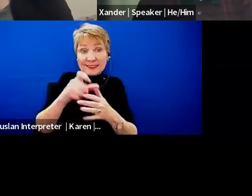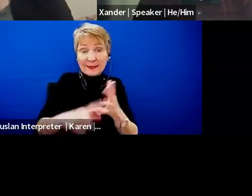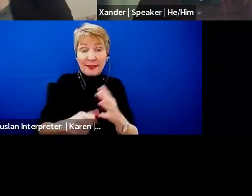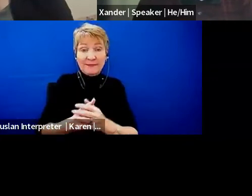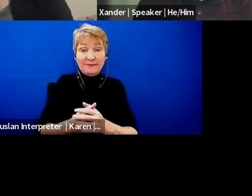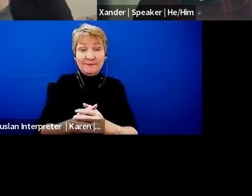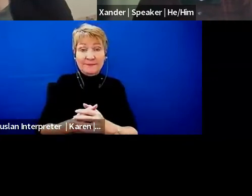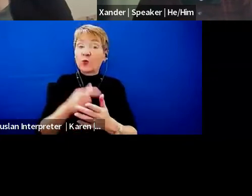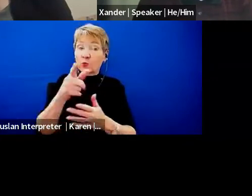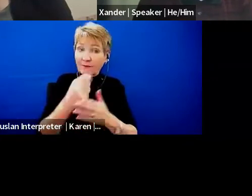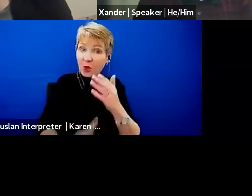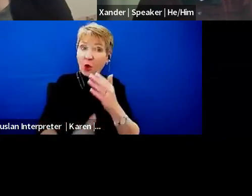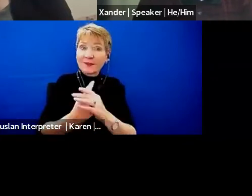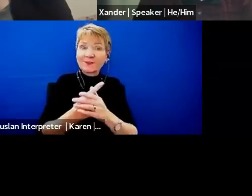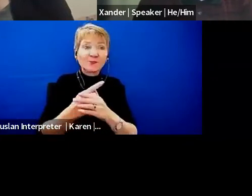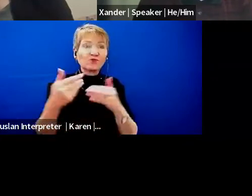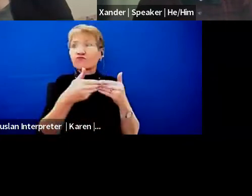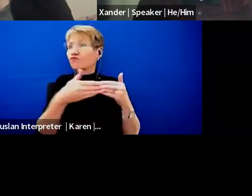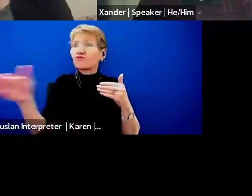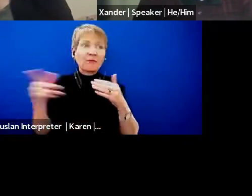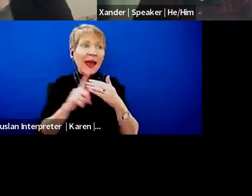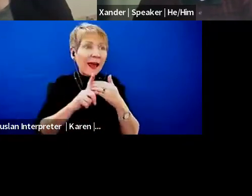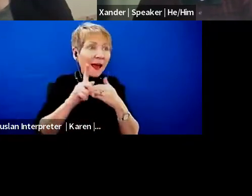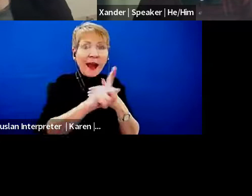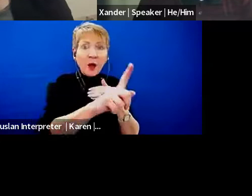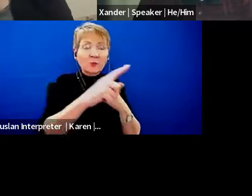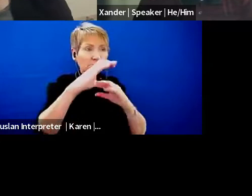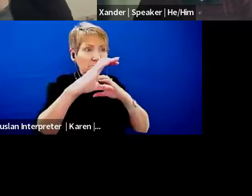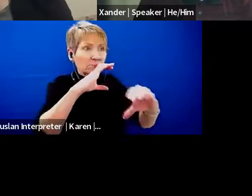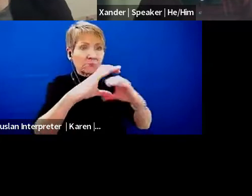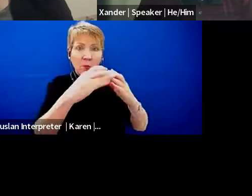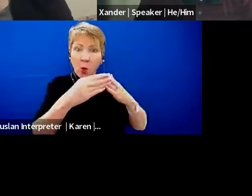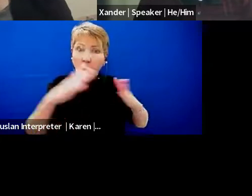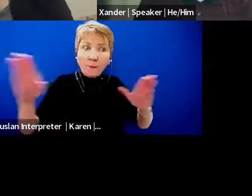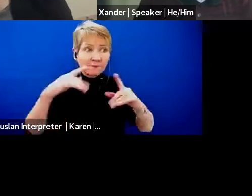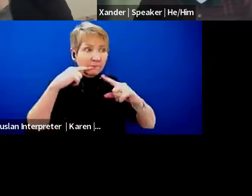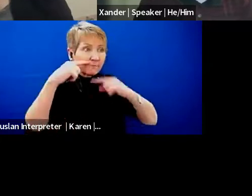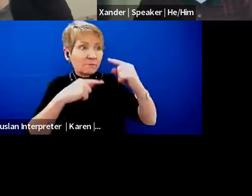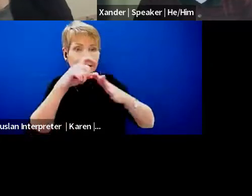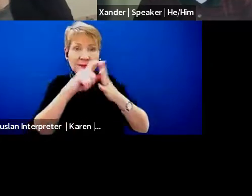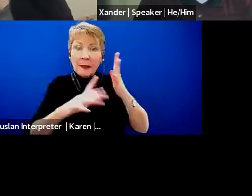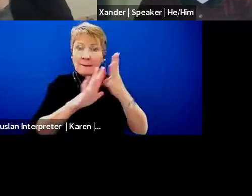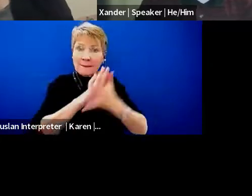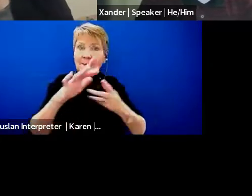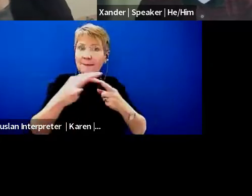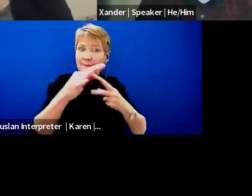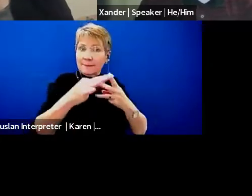to break down walls of ignorance by just being more open about what disability looks like in our lives.